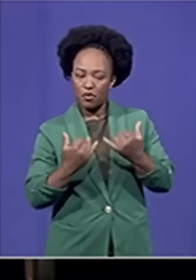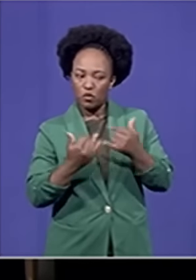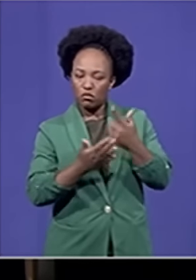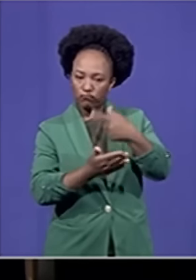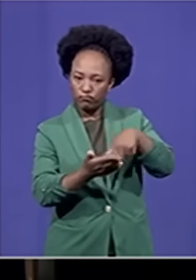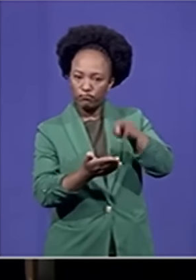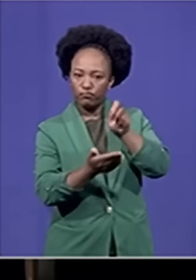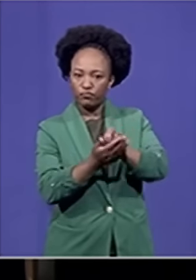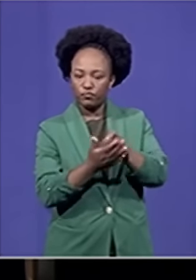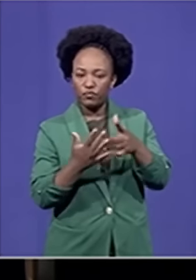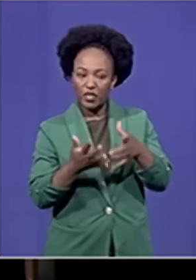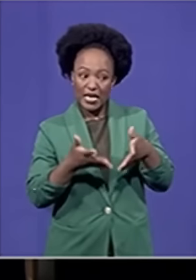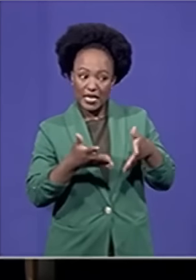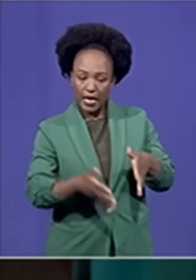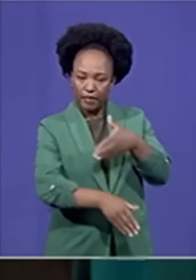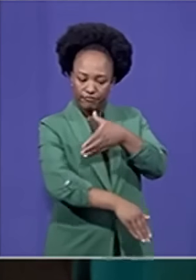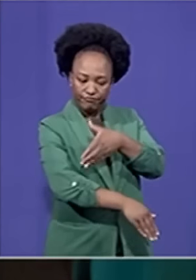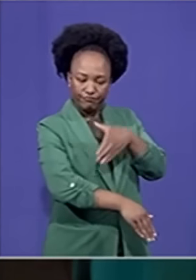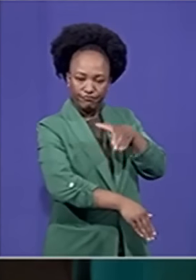here and in Europe.